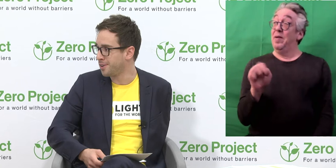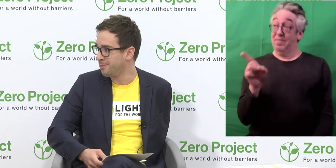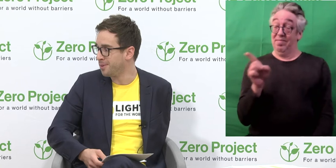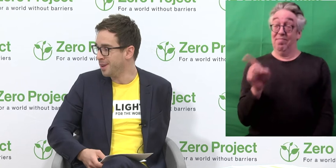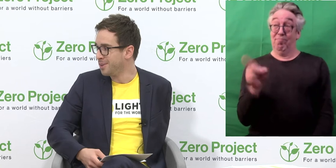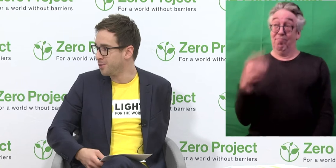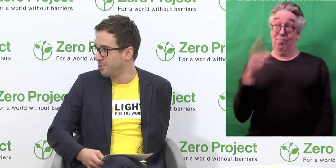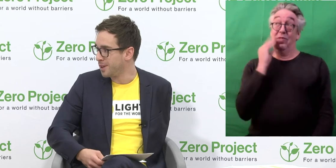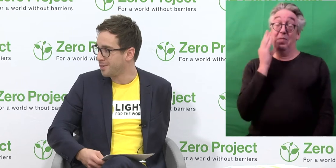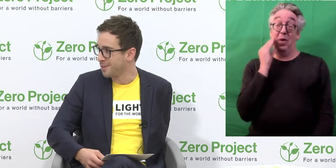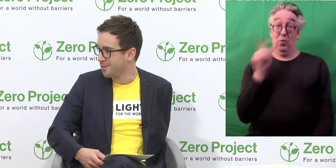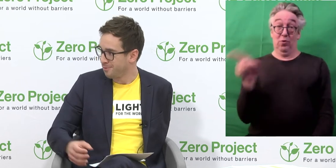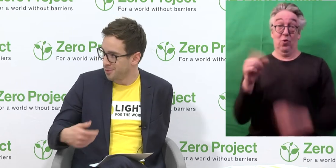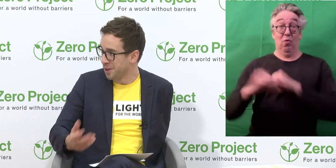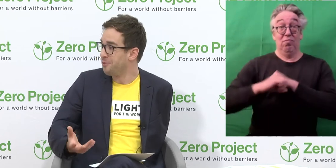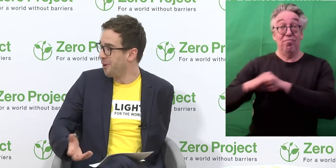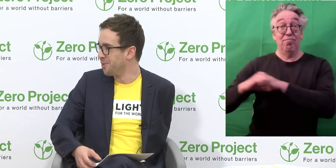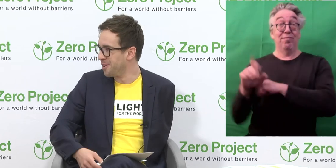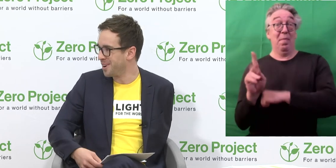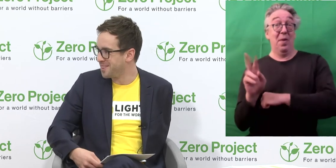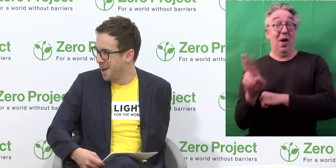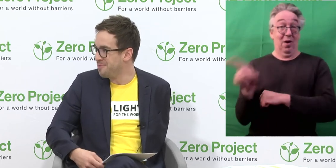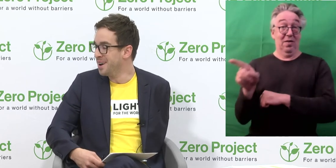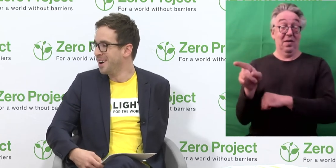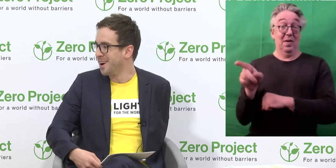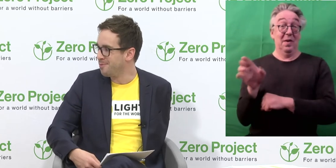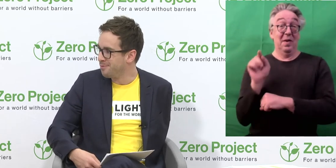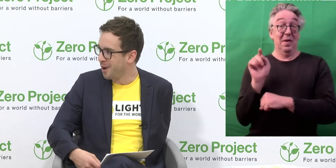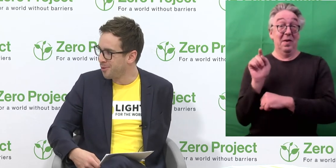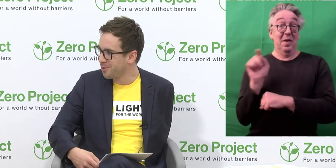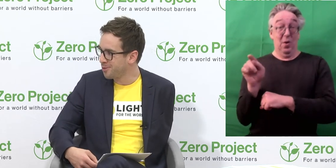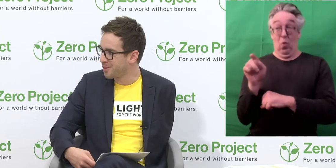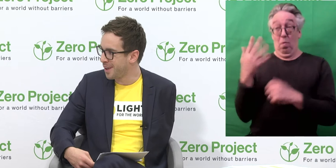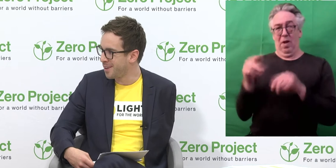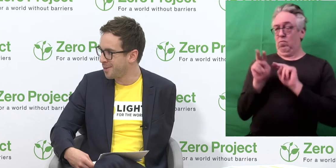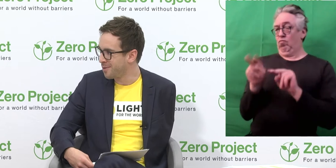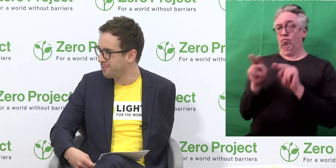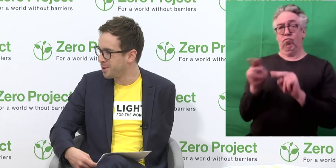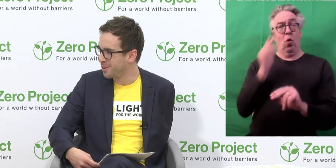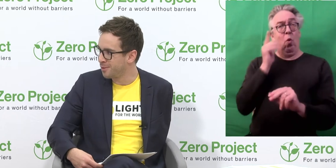forward so that you can follow them. How do you say it would